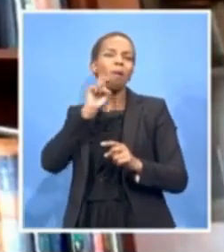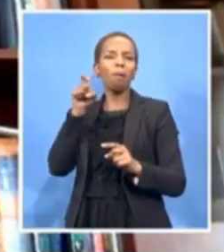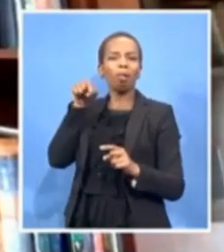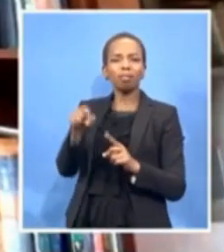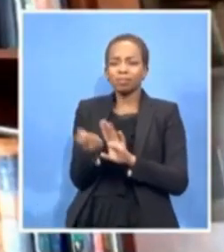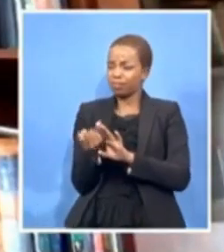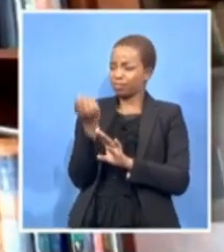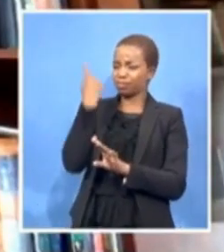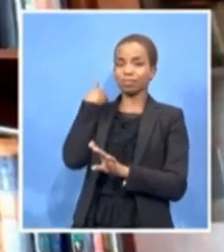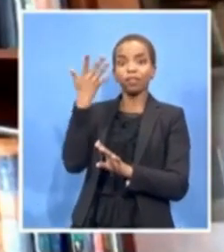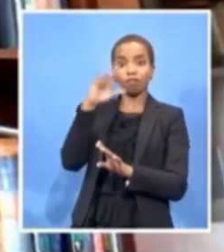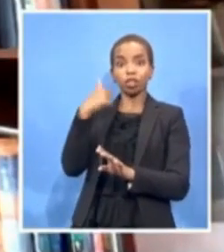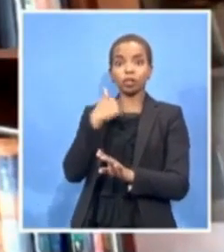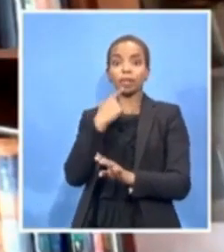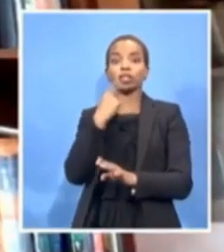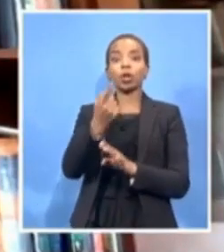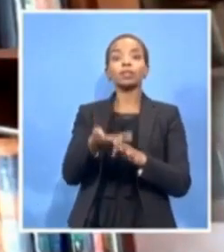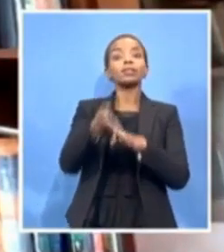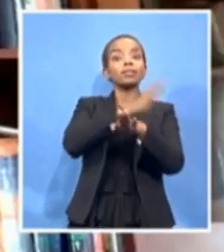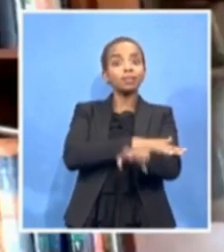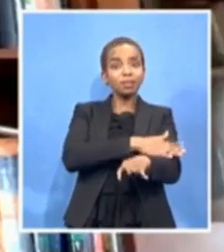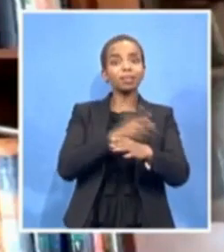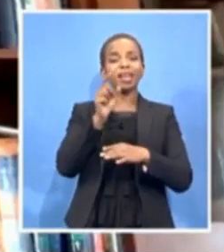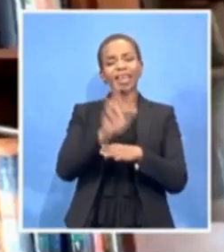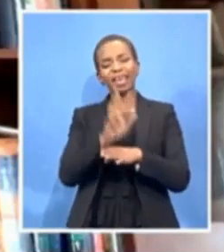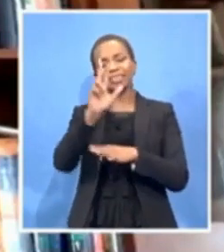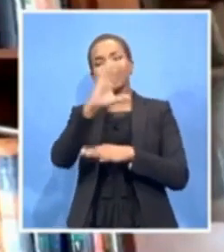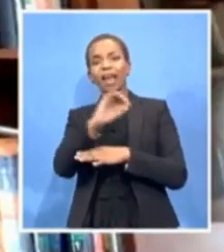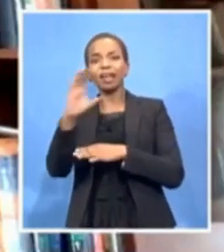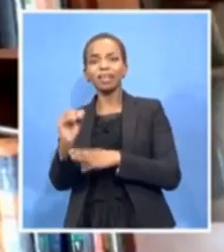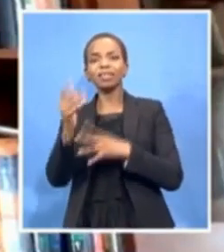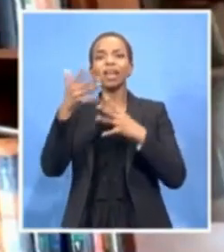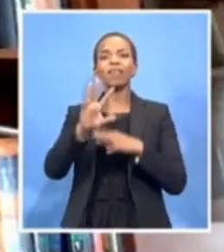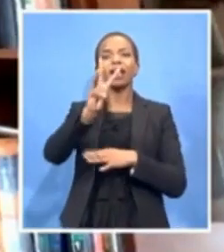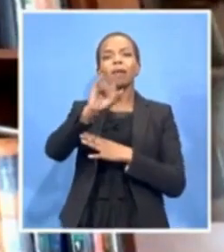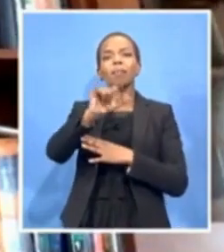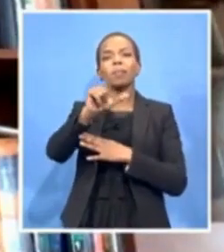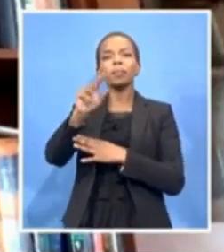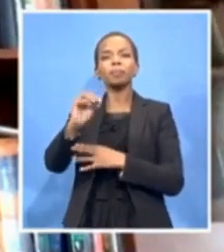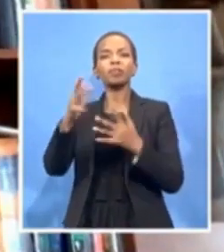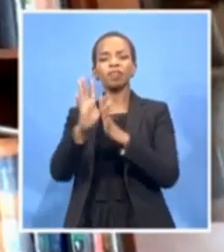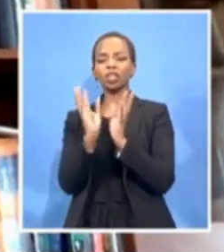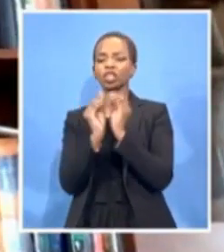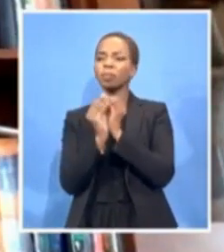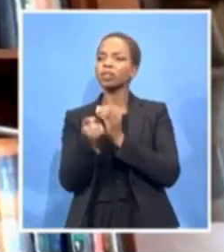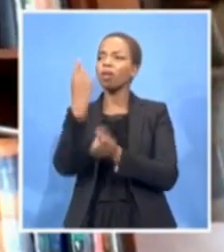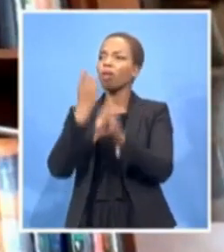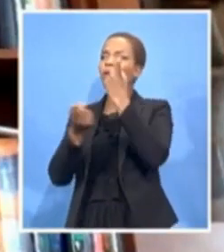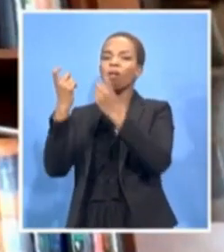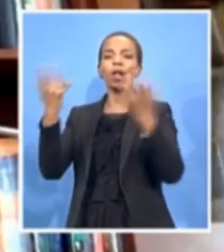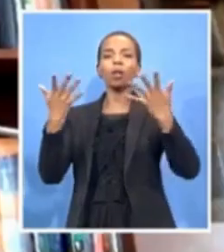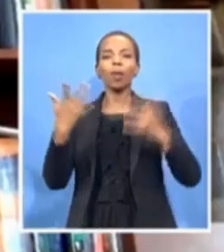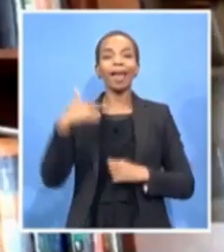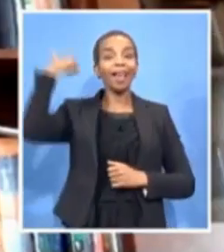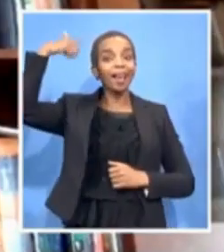from Trinidad was calling a meeting in London, and we had the meetings in Manchester, and